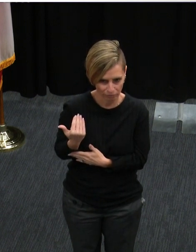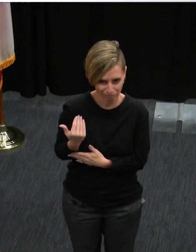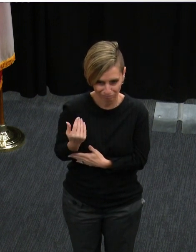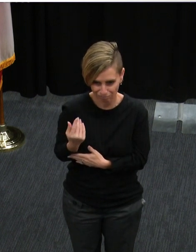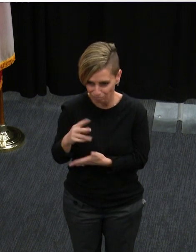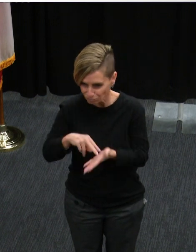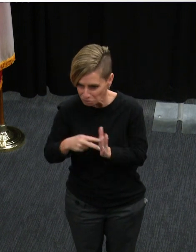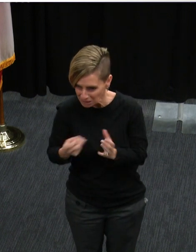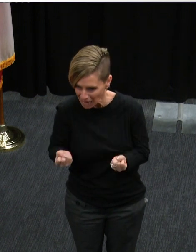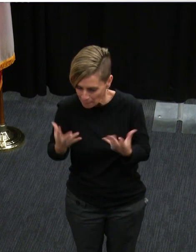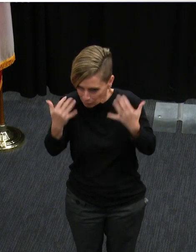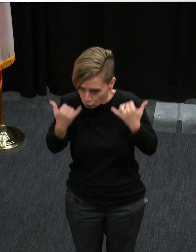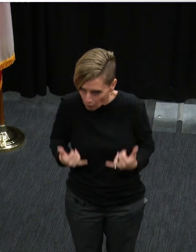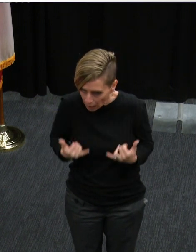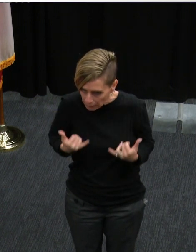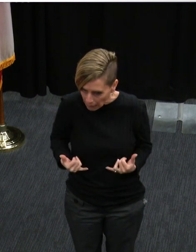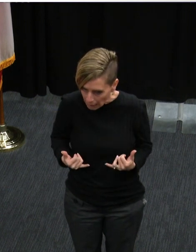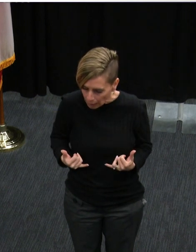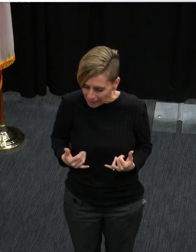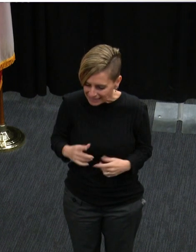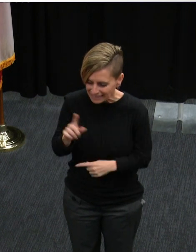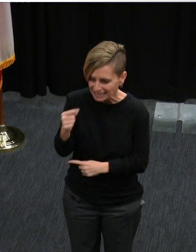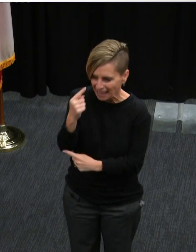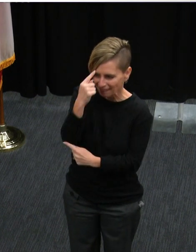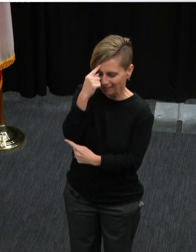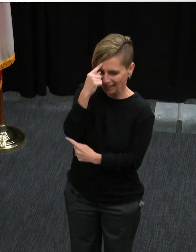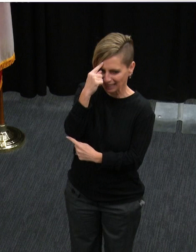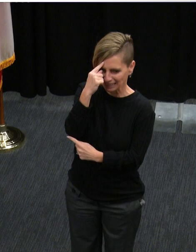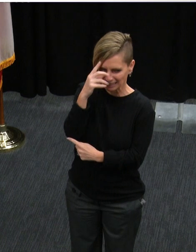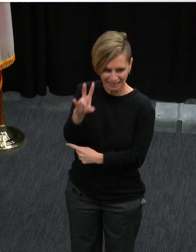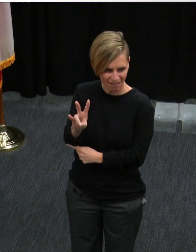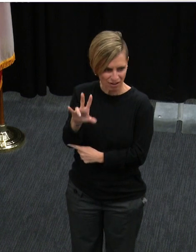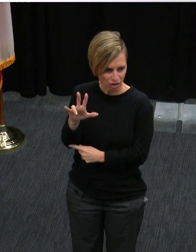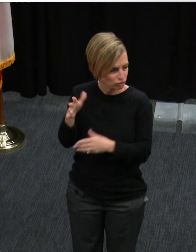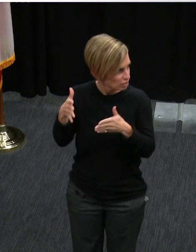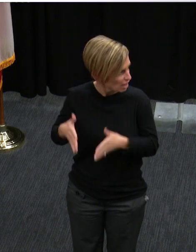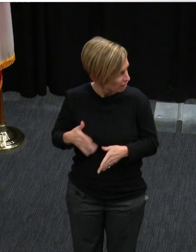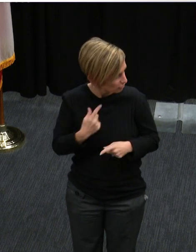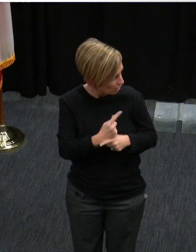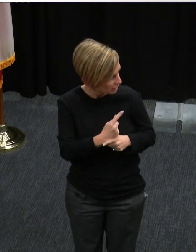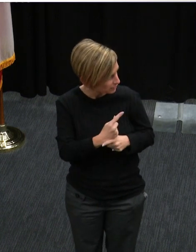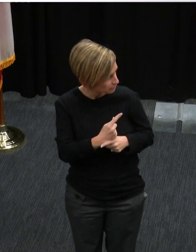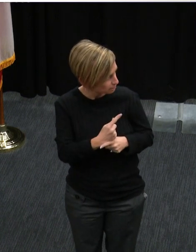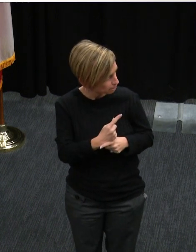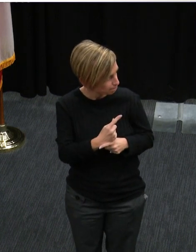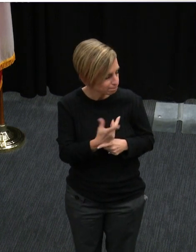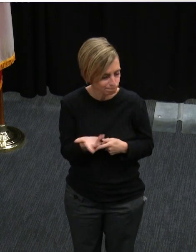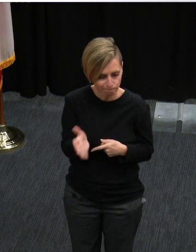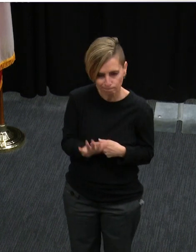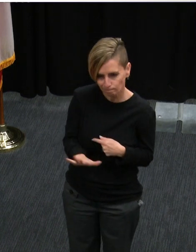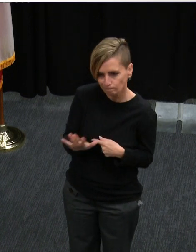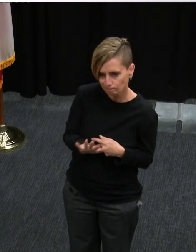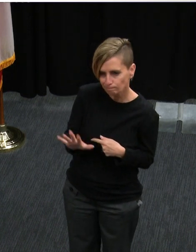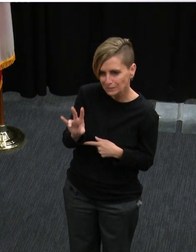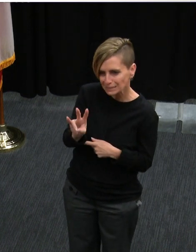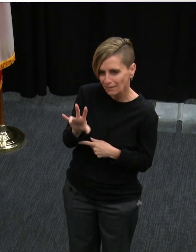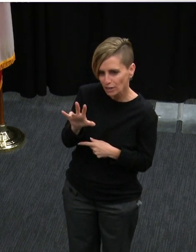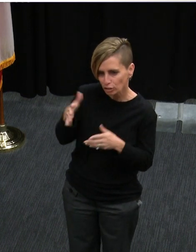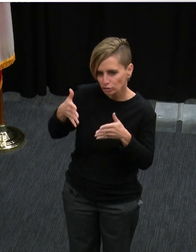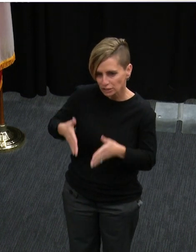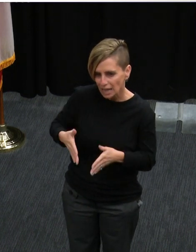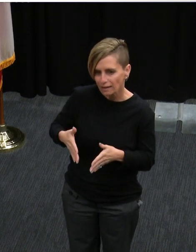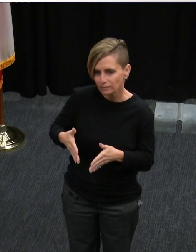how many do we have on hand? Correct. I think we only have 700 left, correct? That's what we'll be distributing tomorrow at